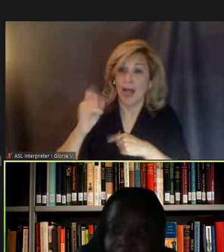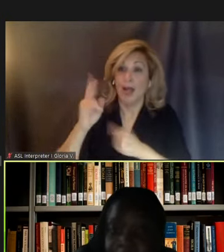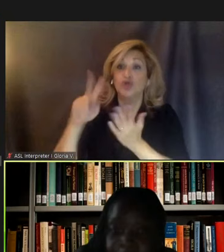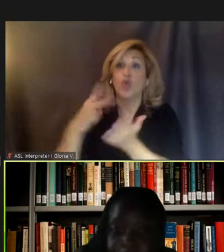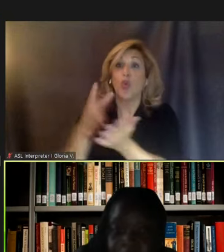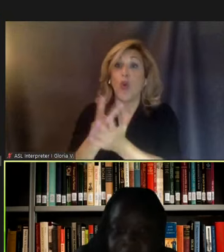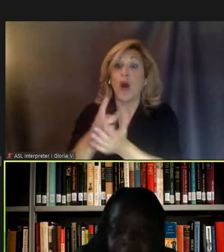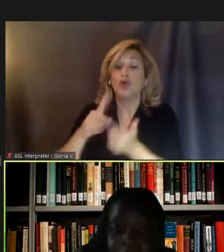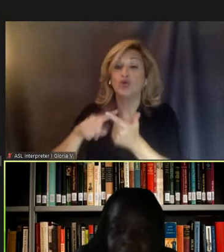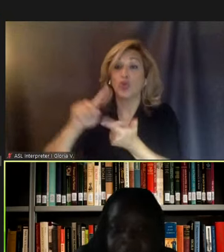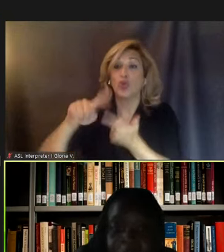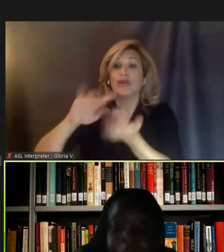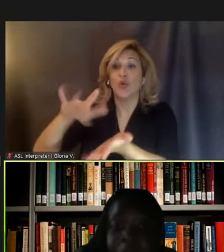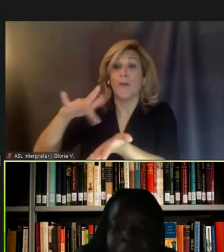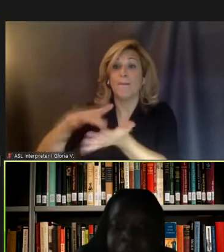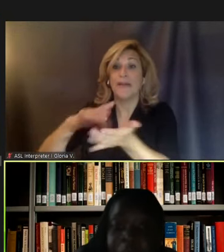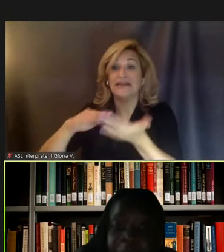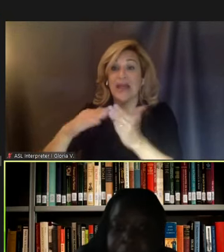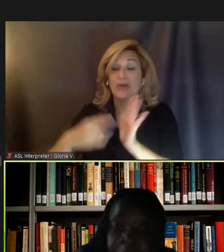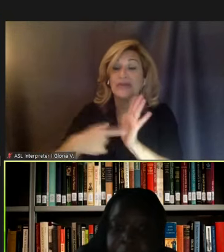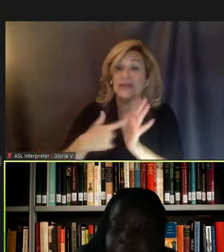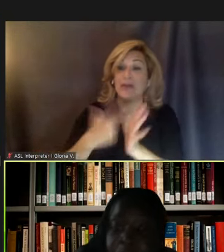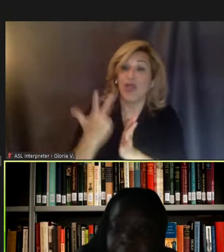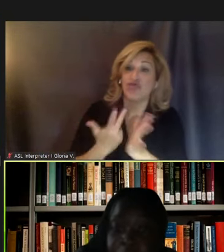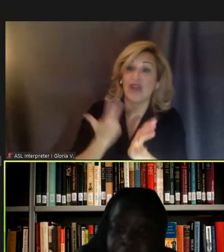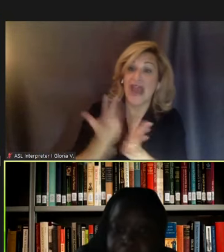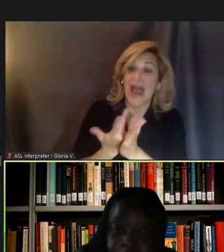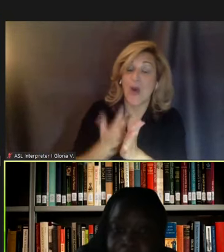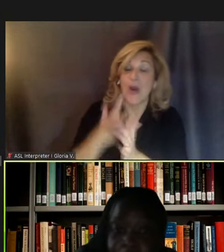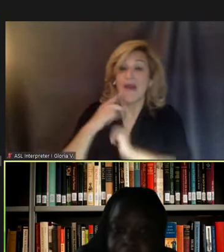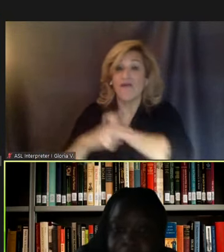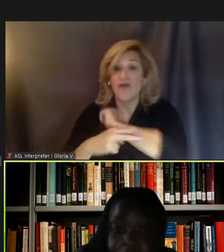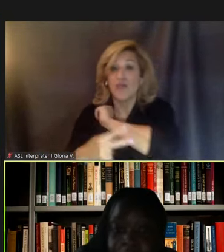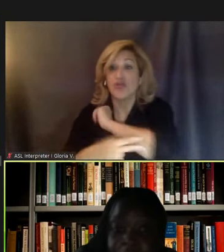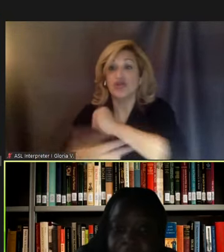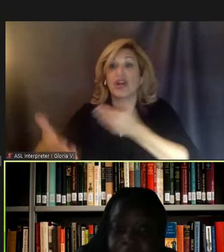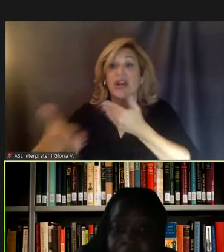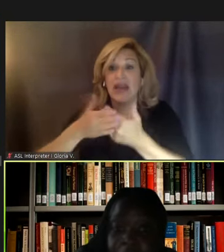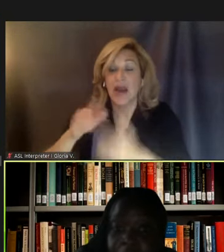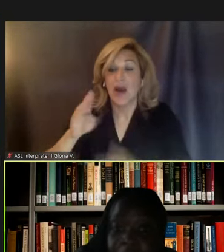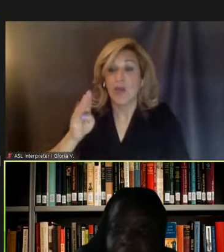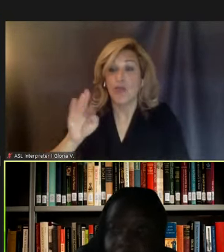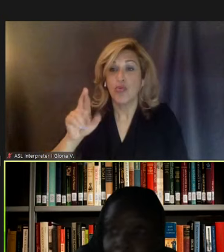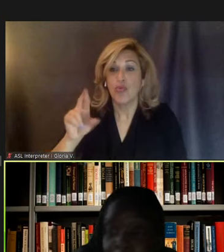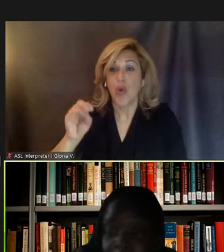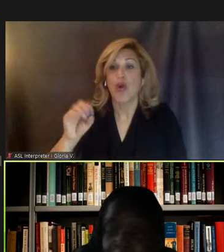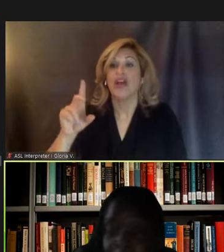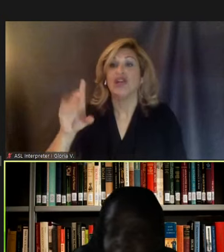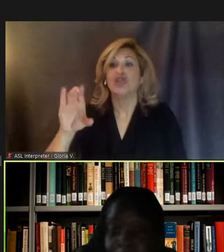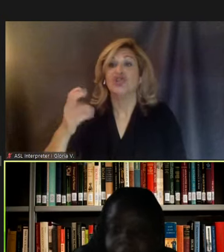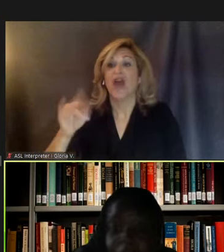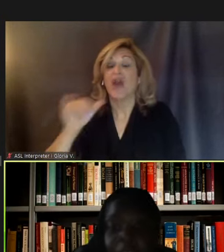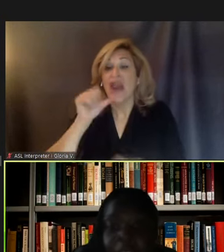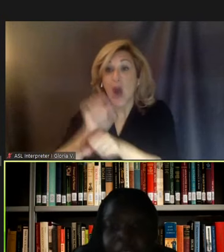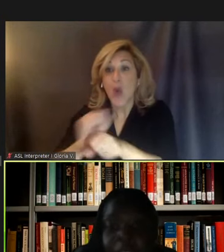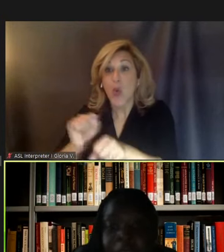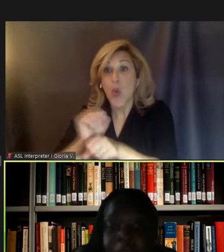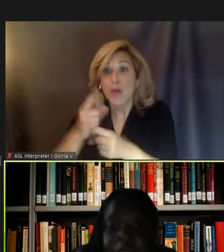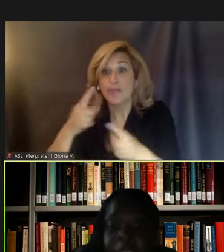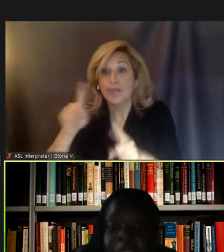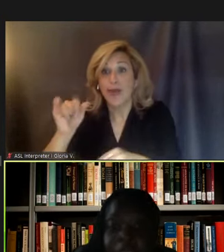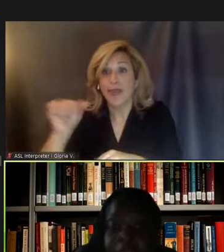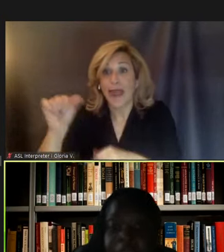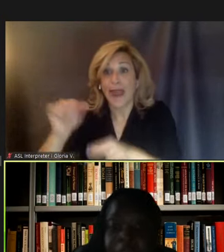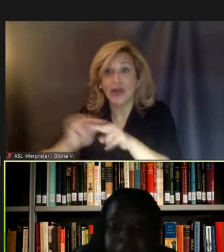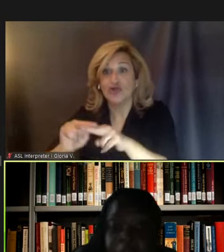to Midtown, and sometimes 3 hours if the bridge near Broad Channel on the A train does not work for that day. I believe